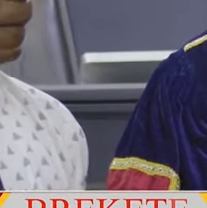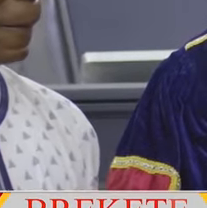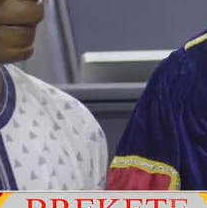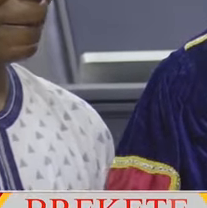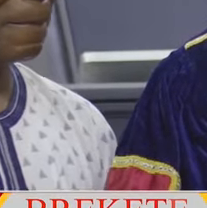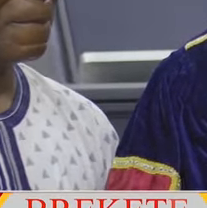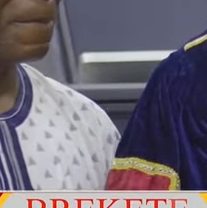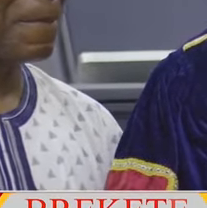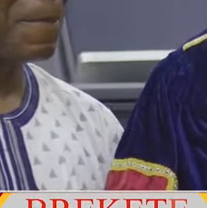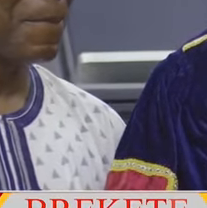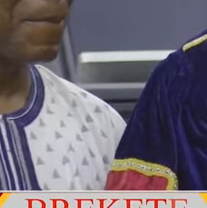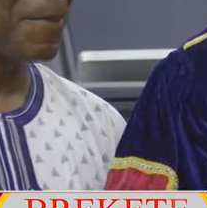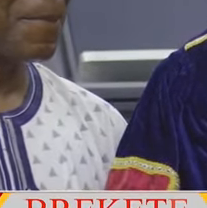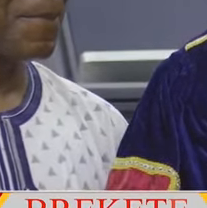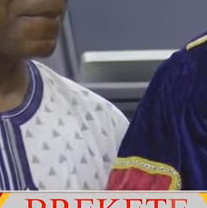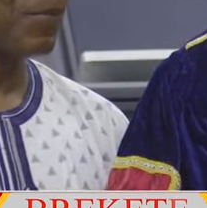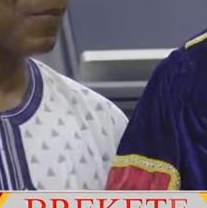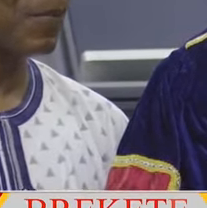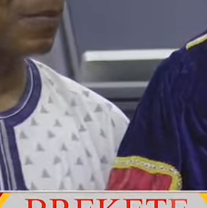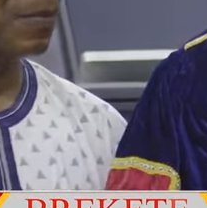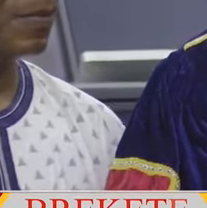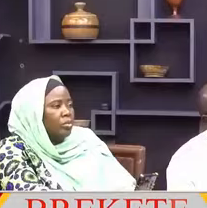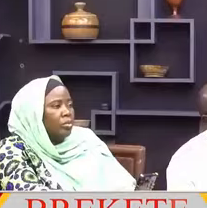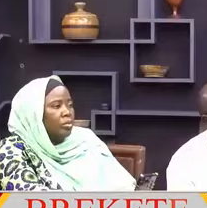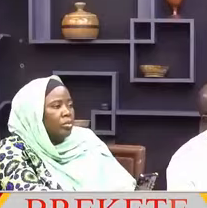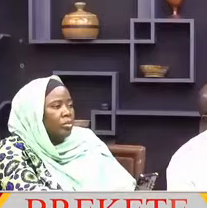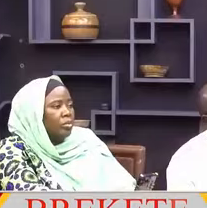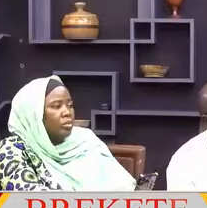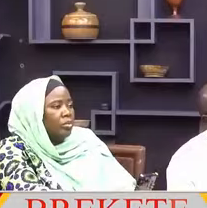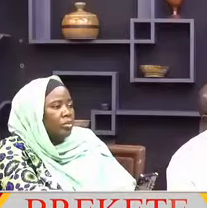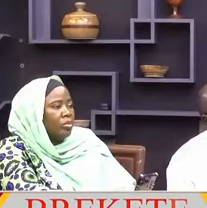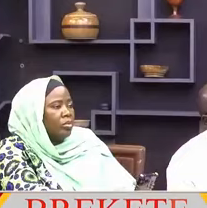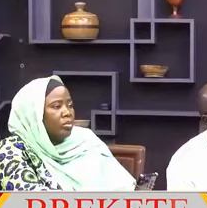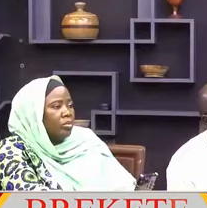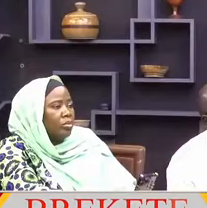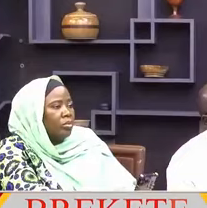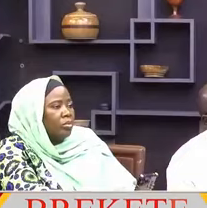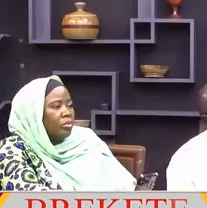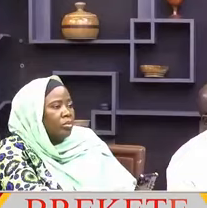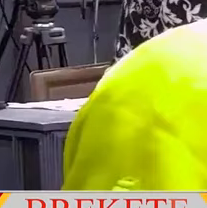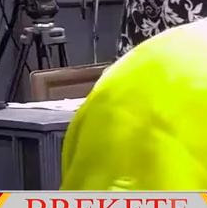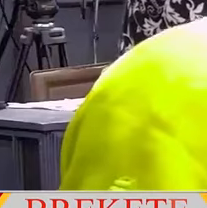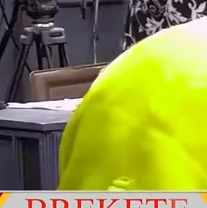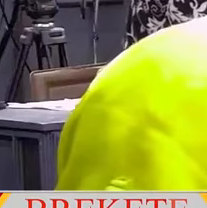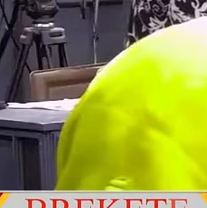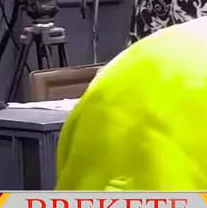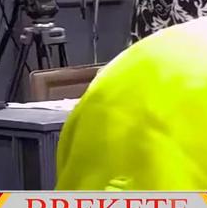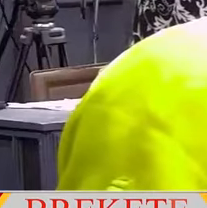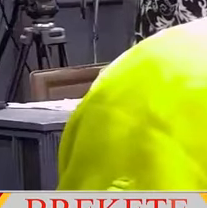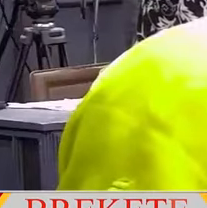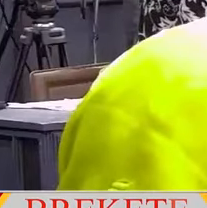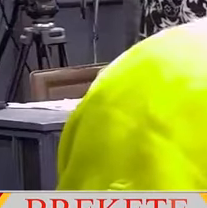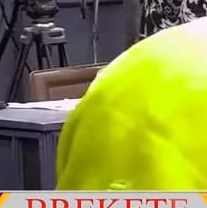some of the picture. Thank so you, sir. Thank presentation, you, sir. Thank you, sir.